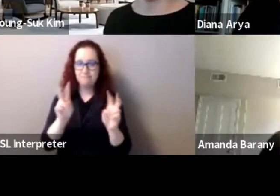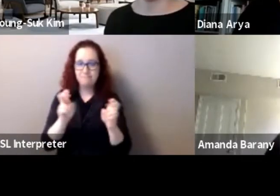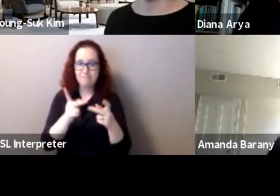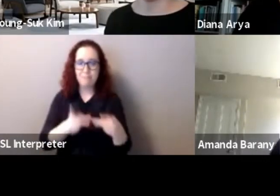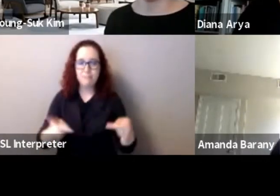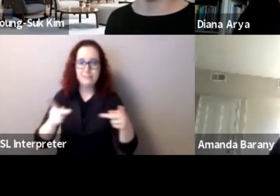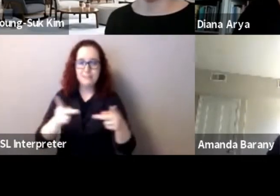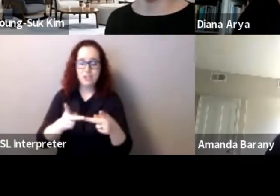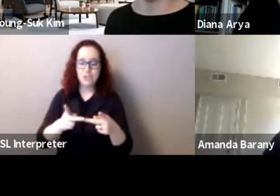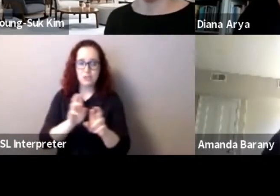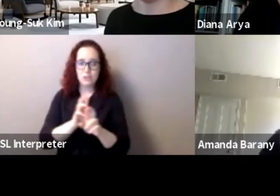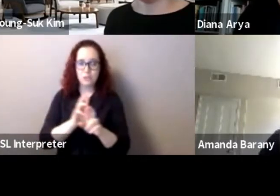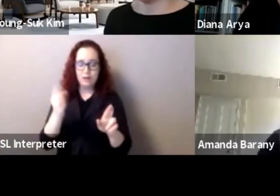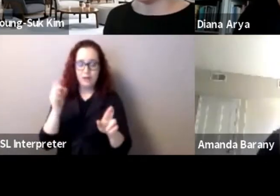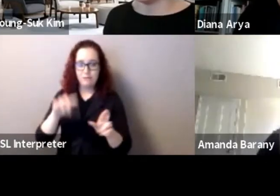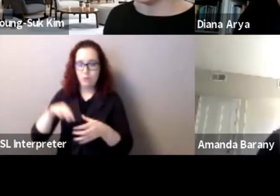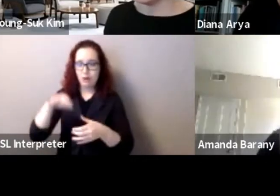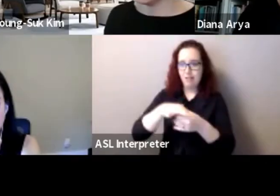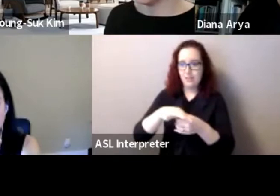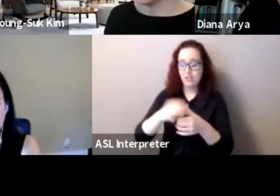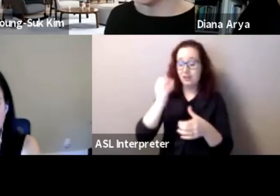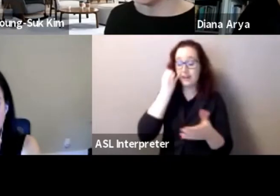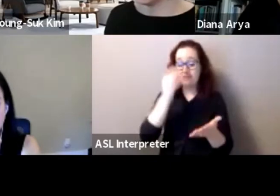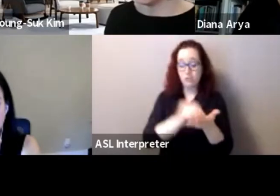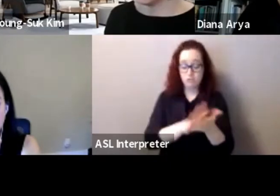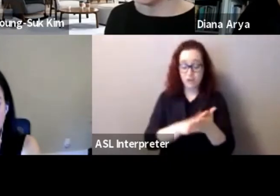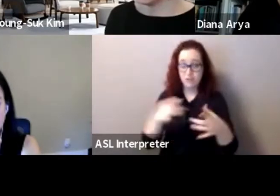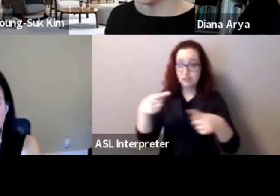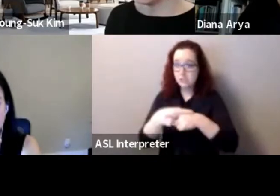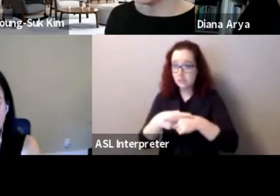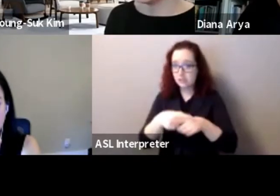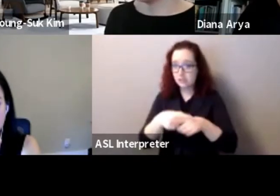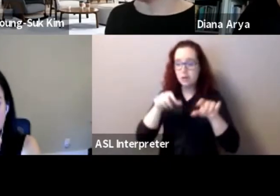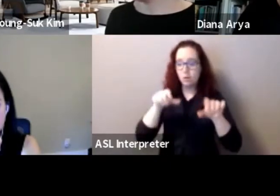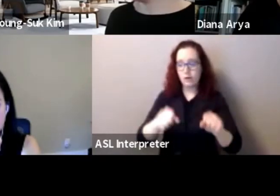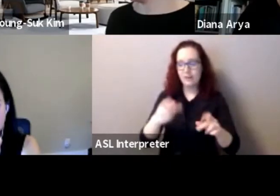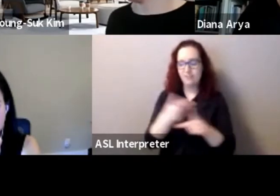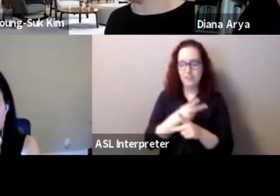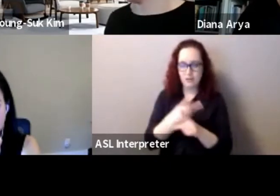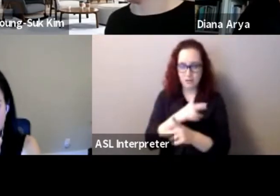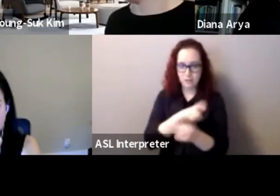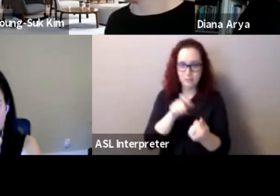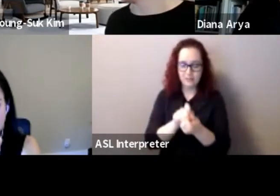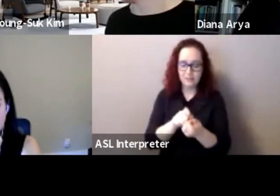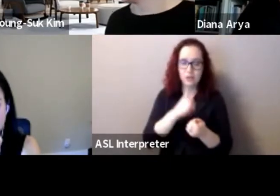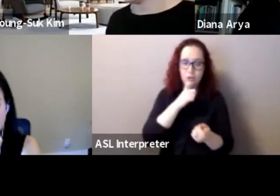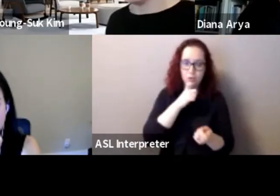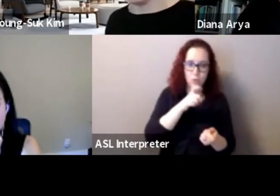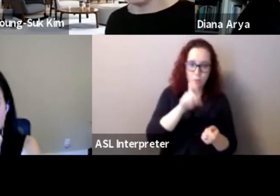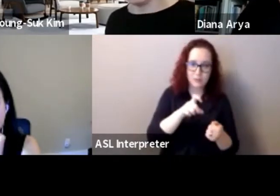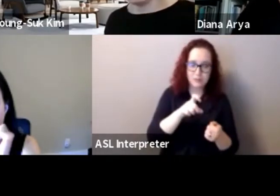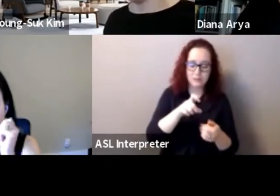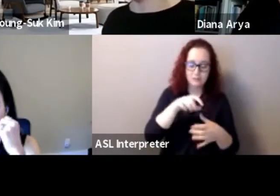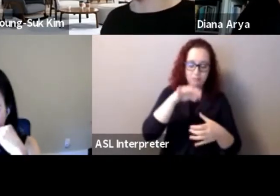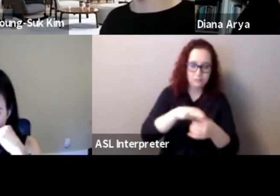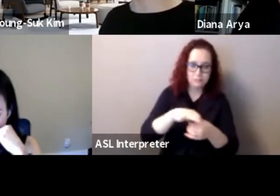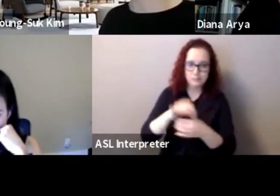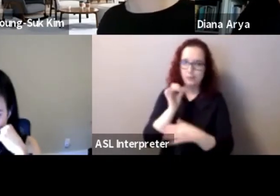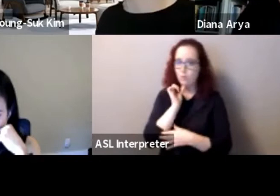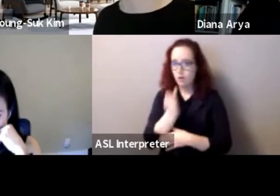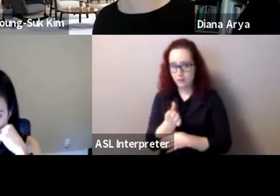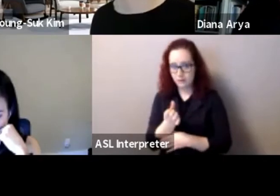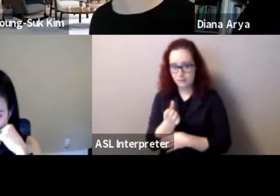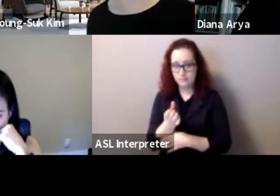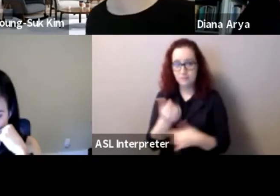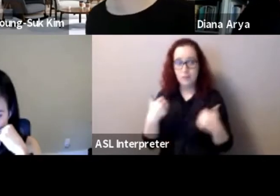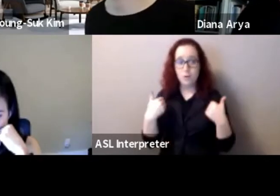ones I think are. If our records don't match yours, we can work through, figure out who actually needs to be on the ballot. We do